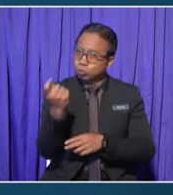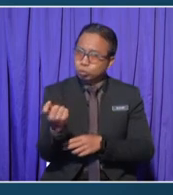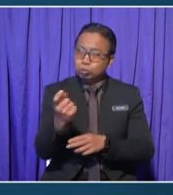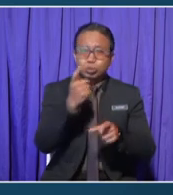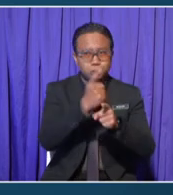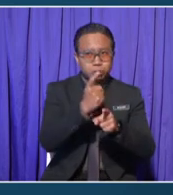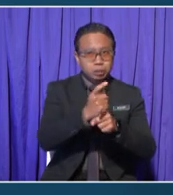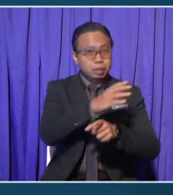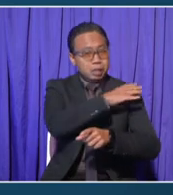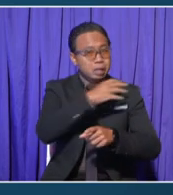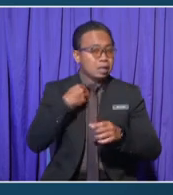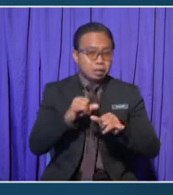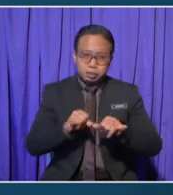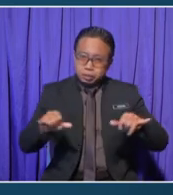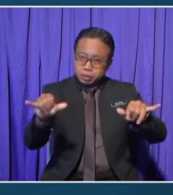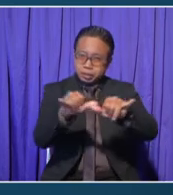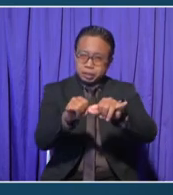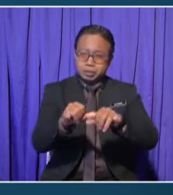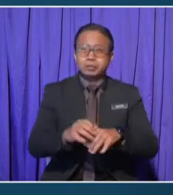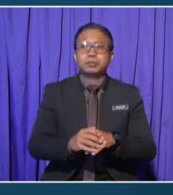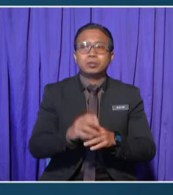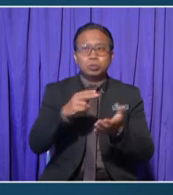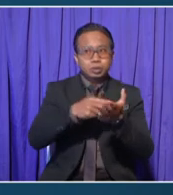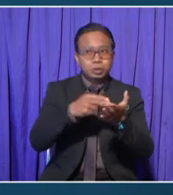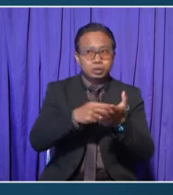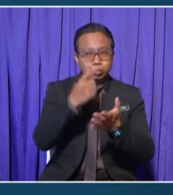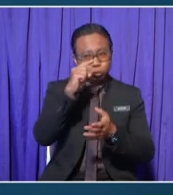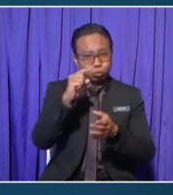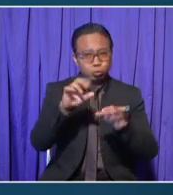and standard units to measure a quantity?